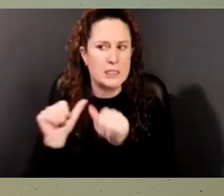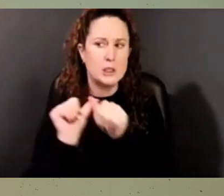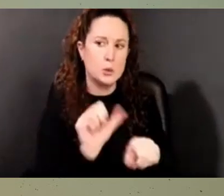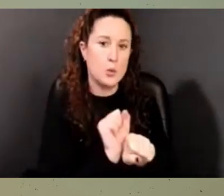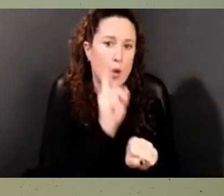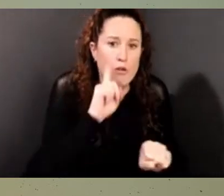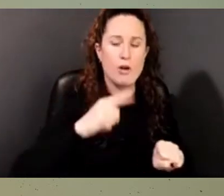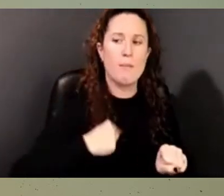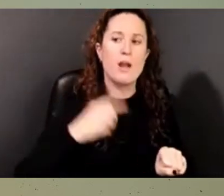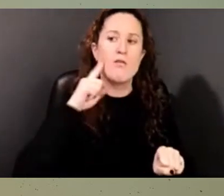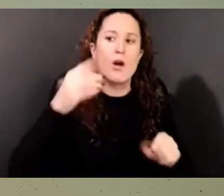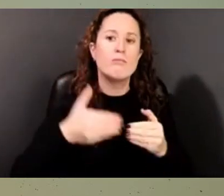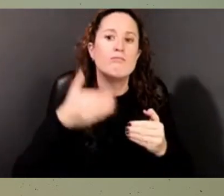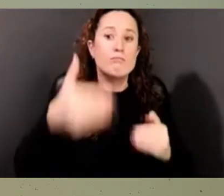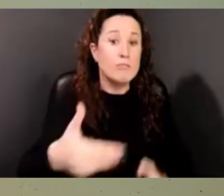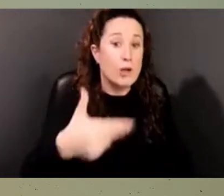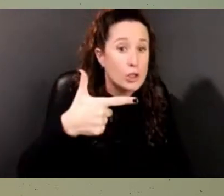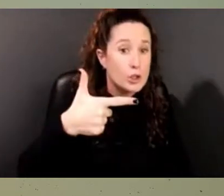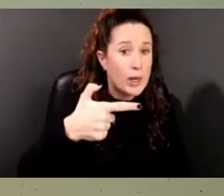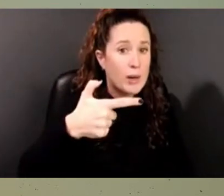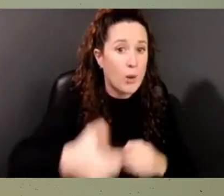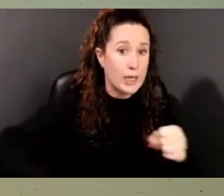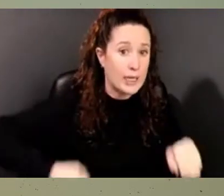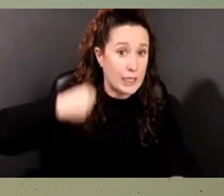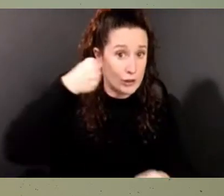another 21 years.